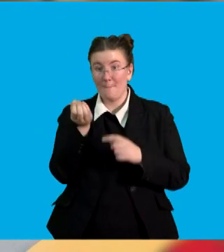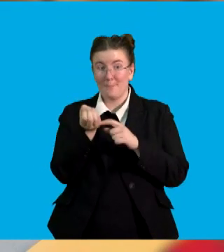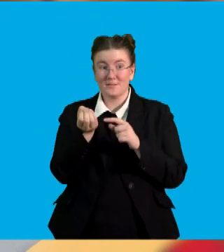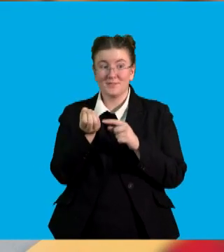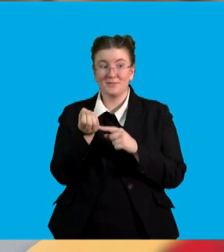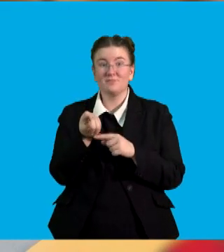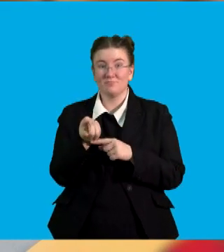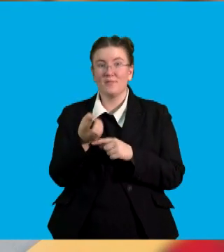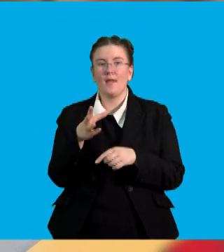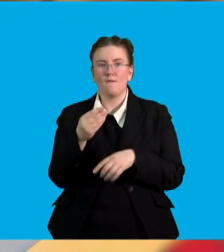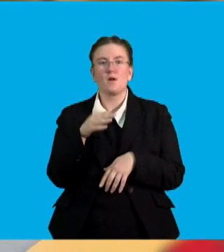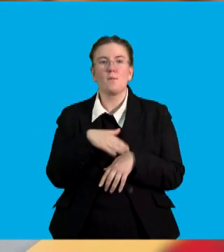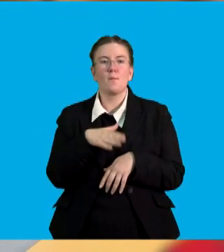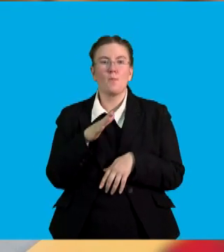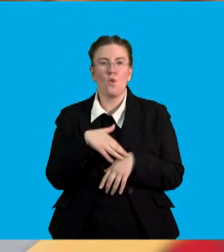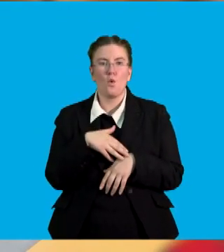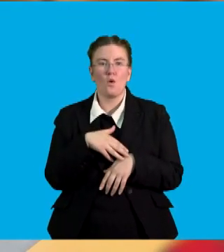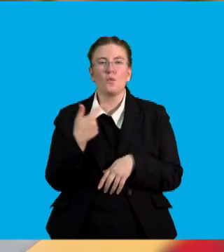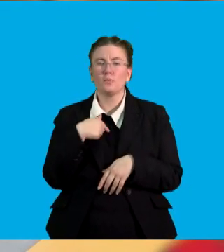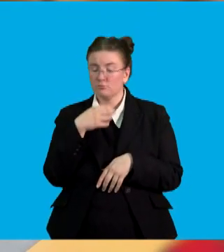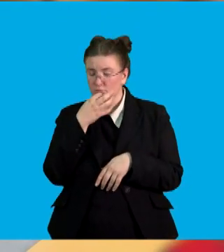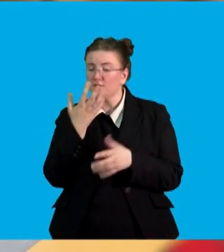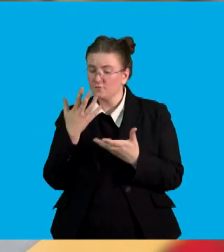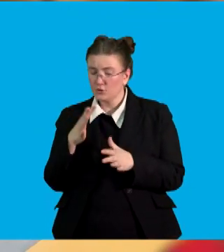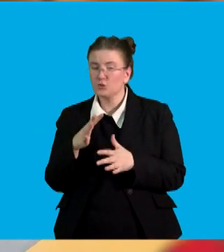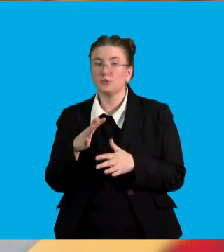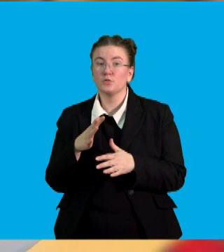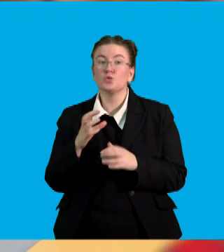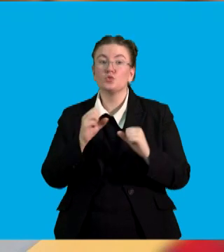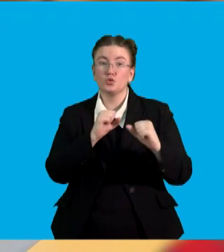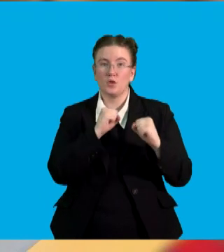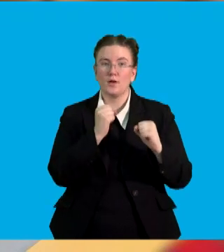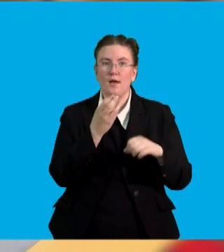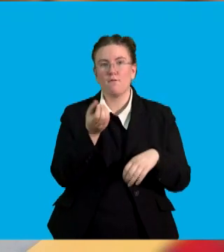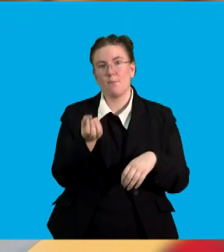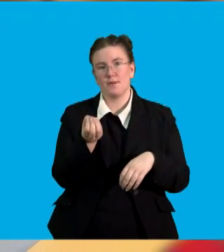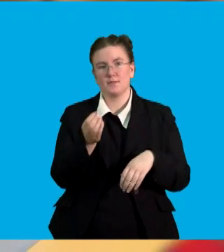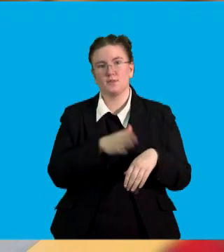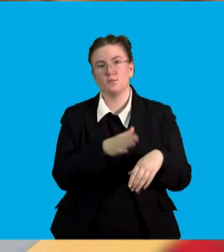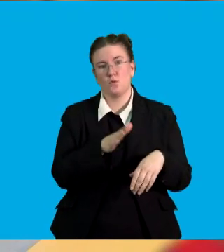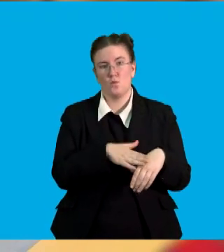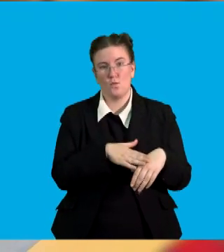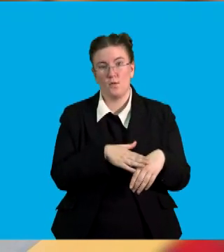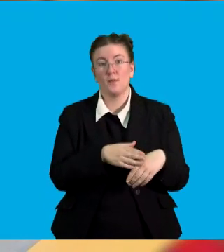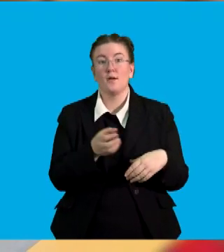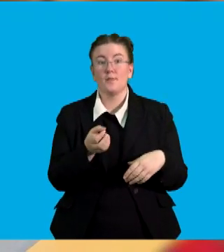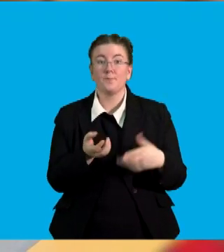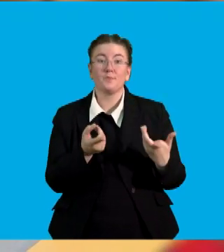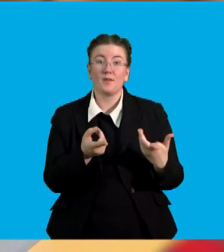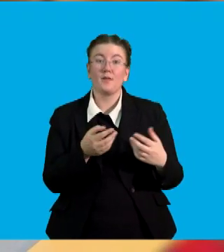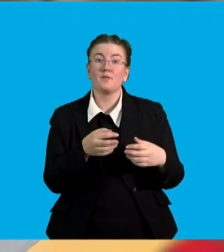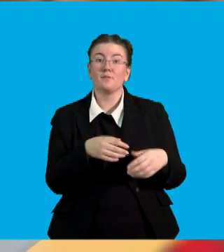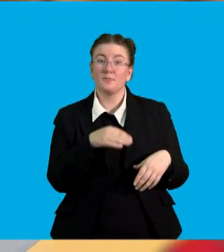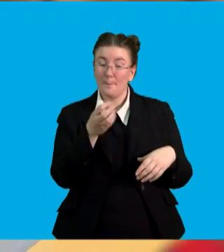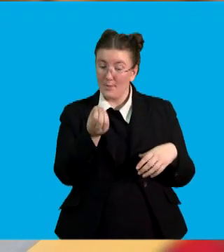the particles in a solid, there's more of them. We just said that now, that there's more particles in a solid. And if there's more particles in a